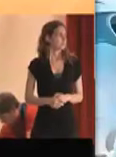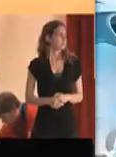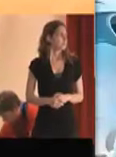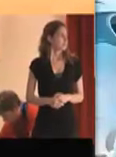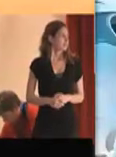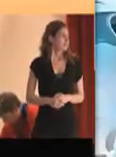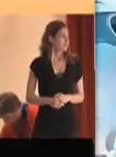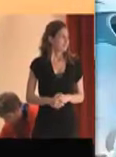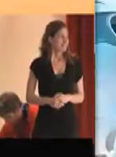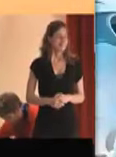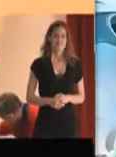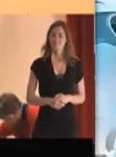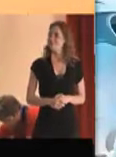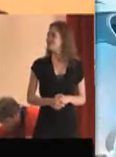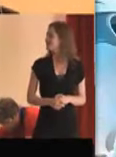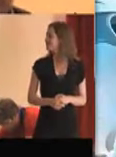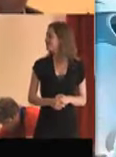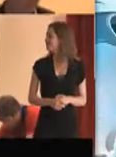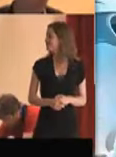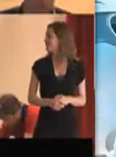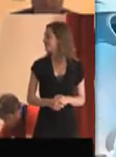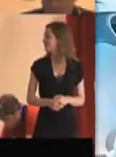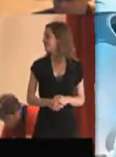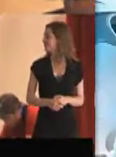Es la palabra, papá. Give you the floor.